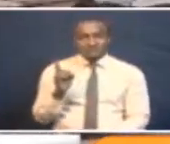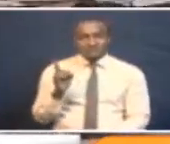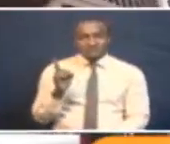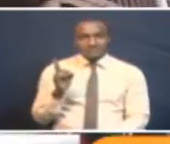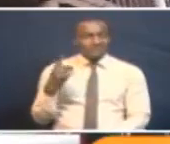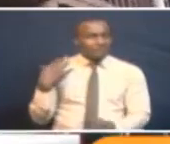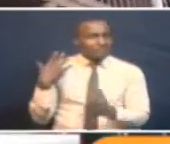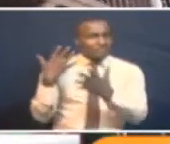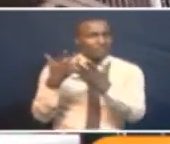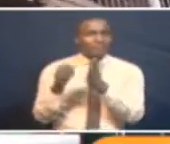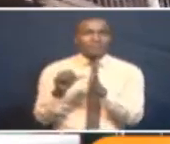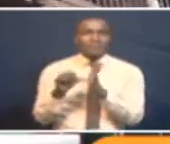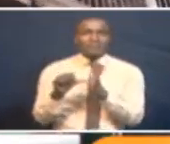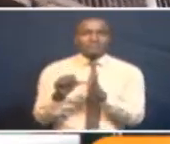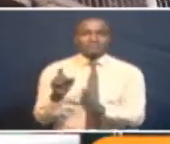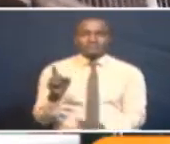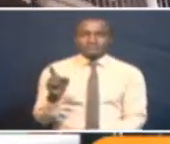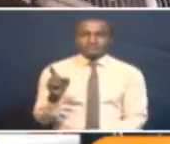futility.